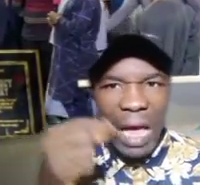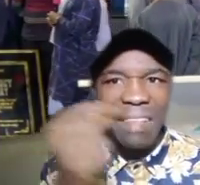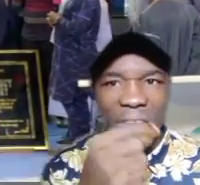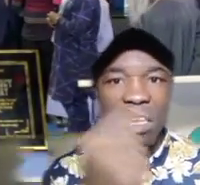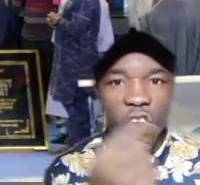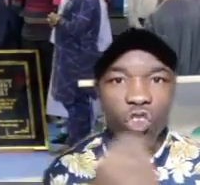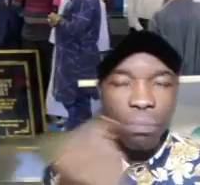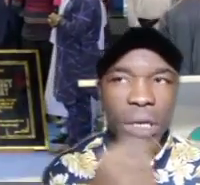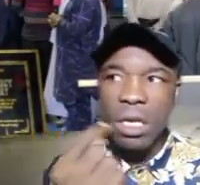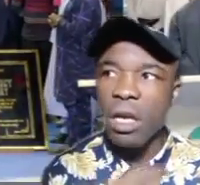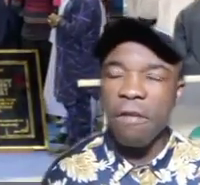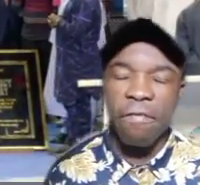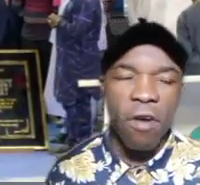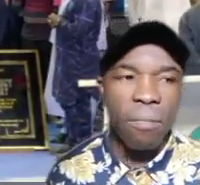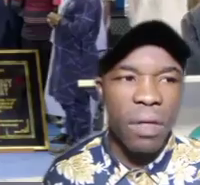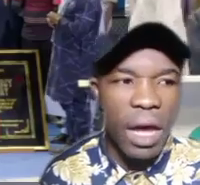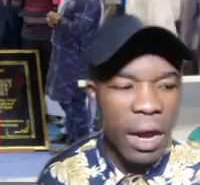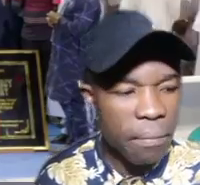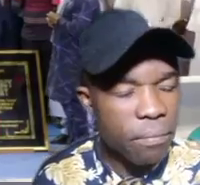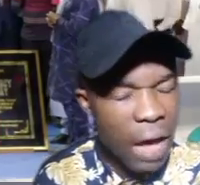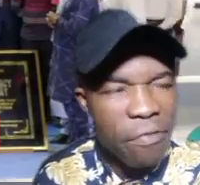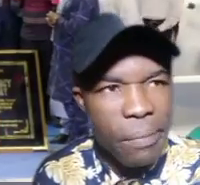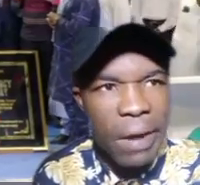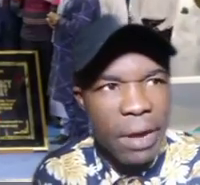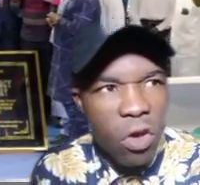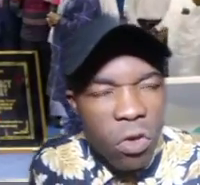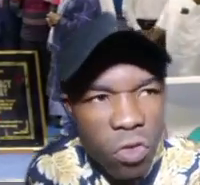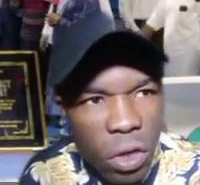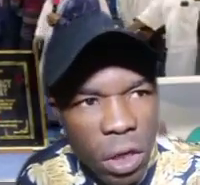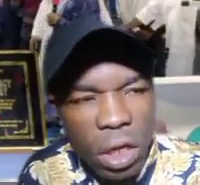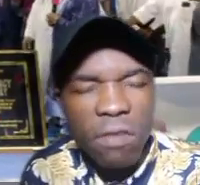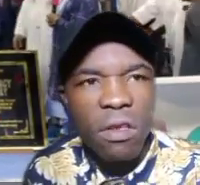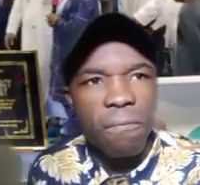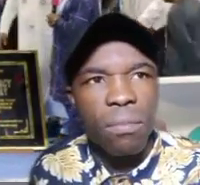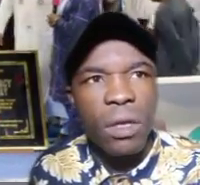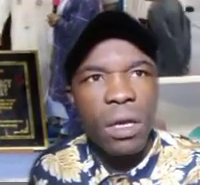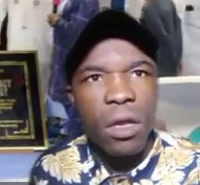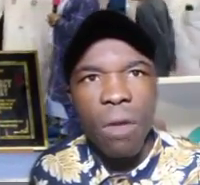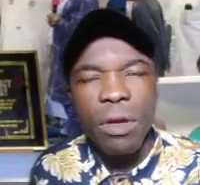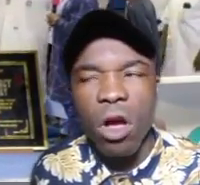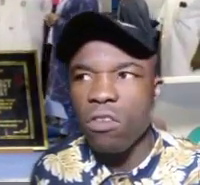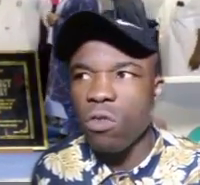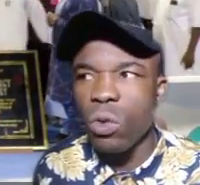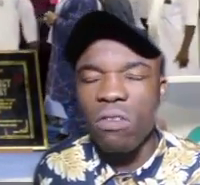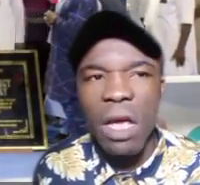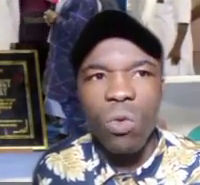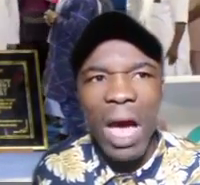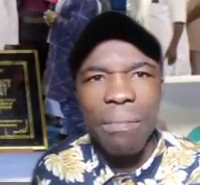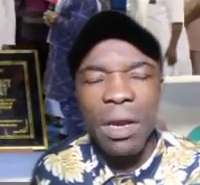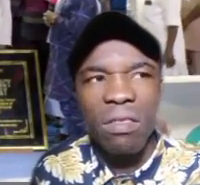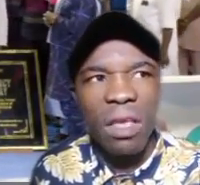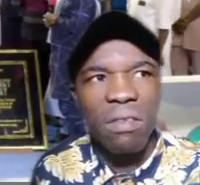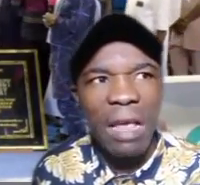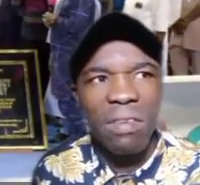Governor of Taraba State, honor you this day, Pastor Dr. W.F.